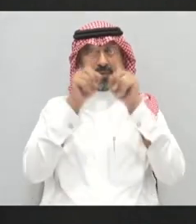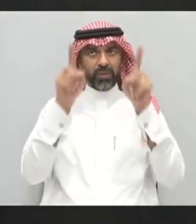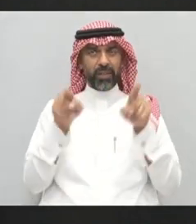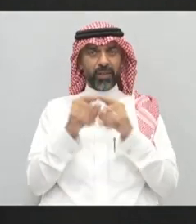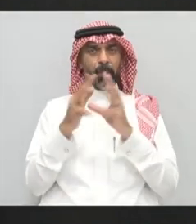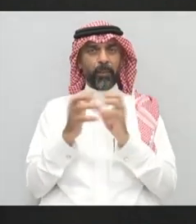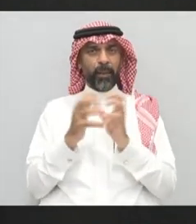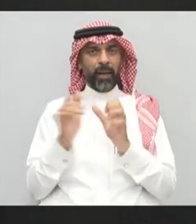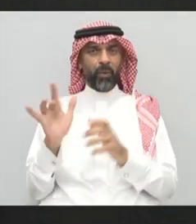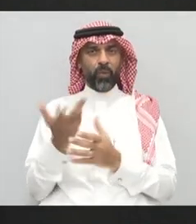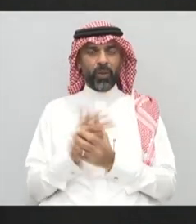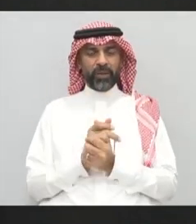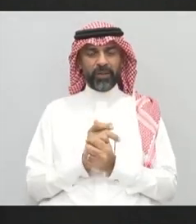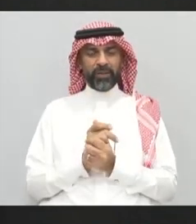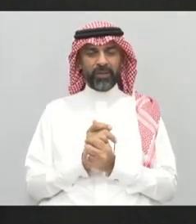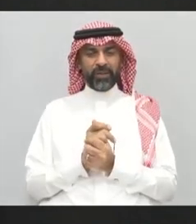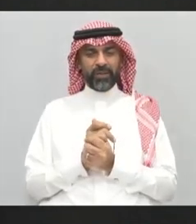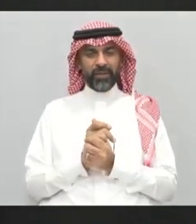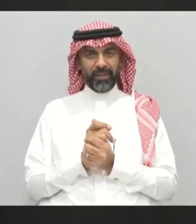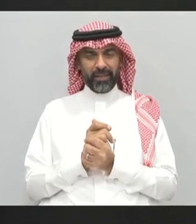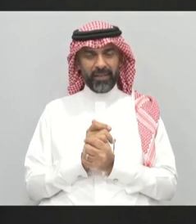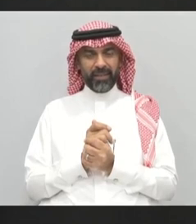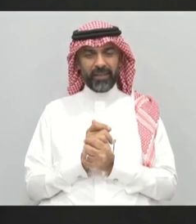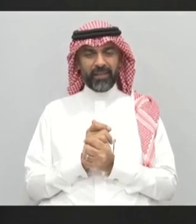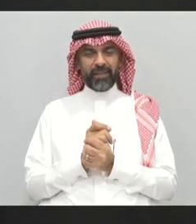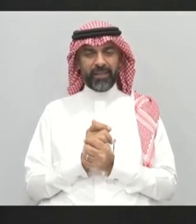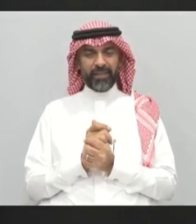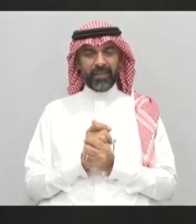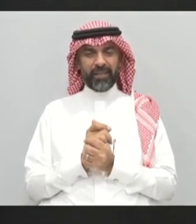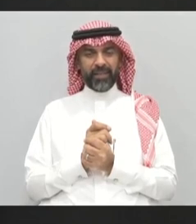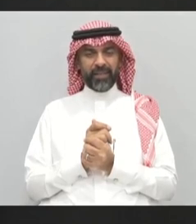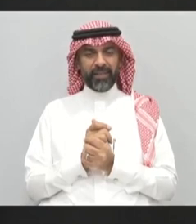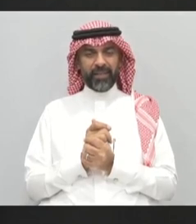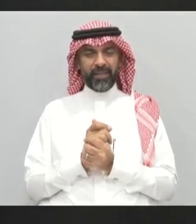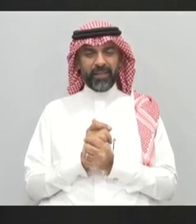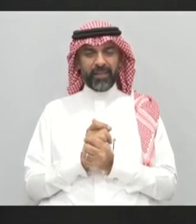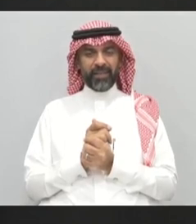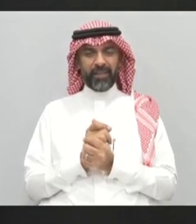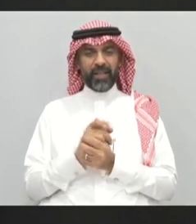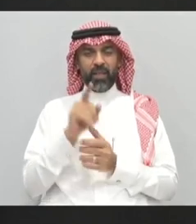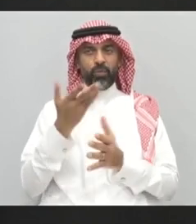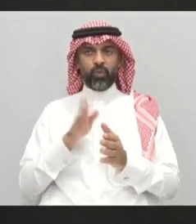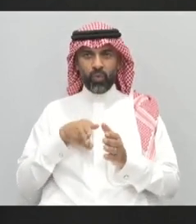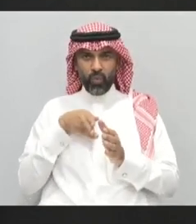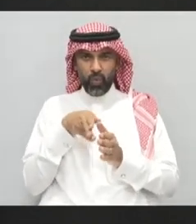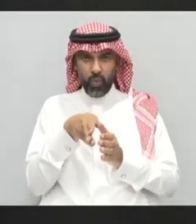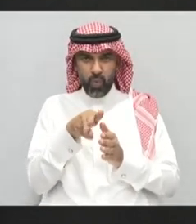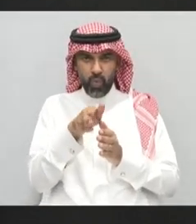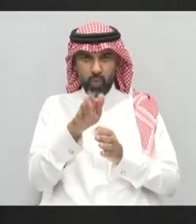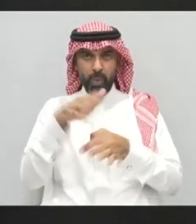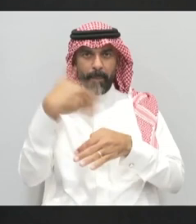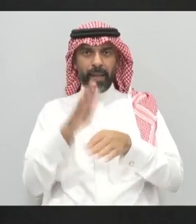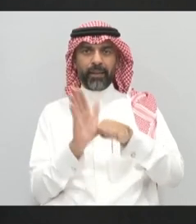mean? Okay, that's right. Okay, go straight, then turn